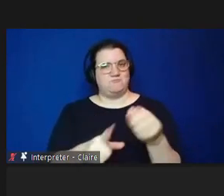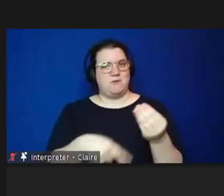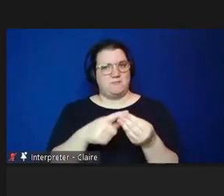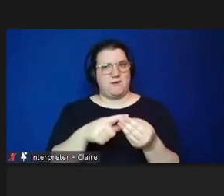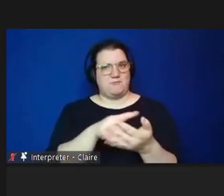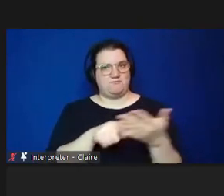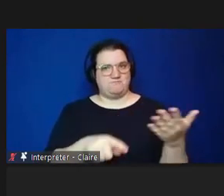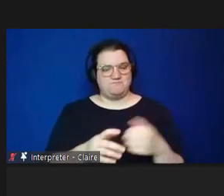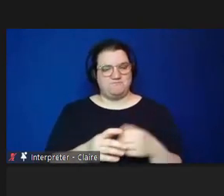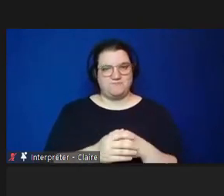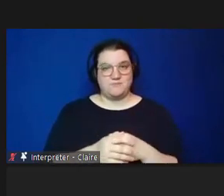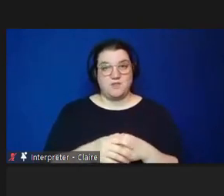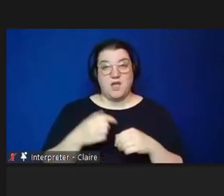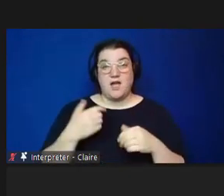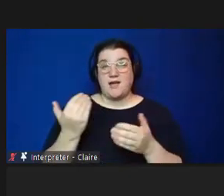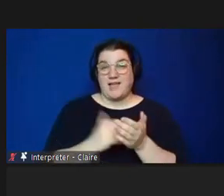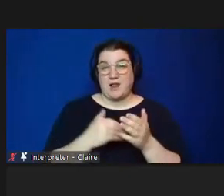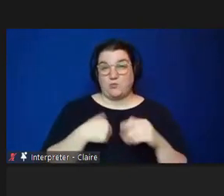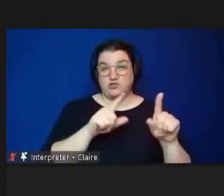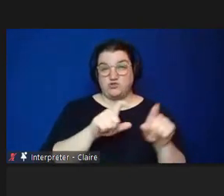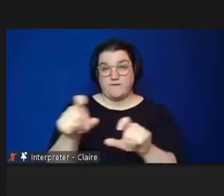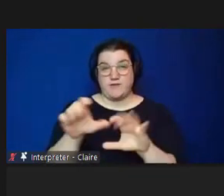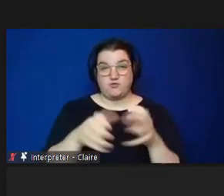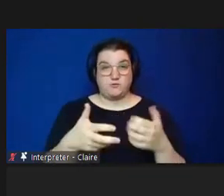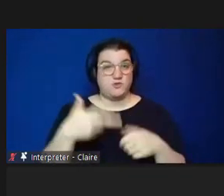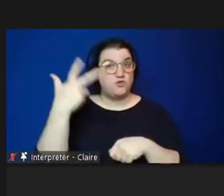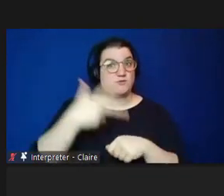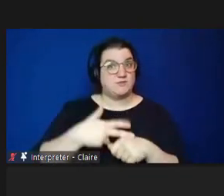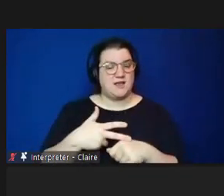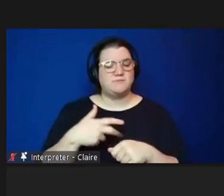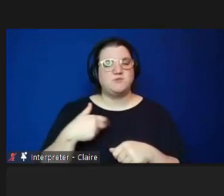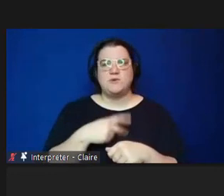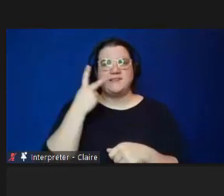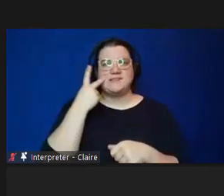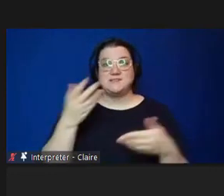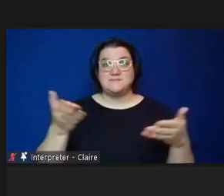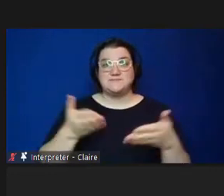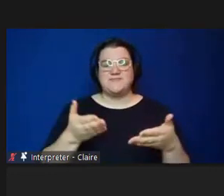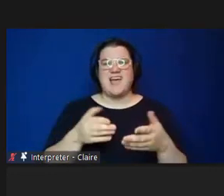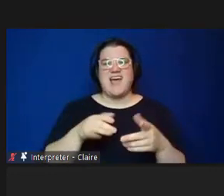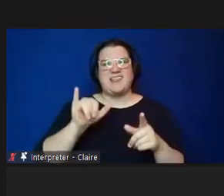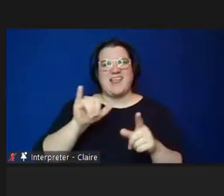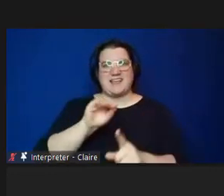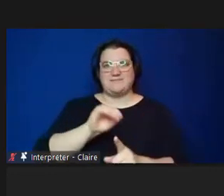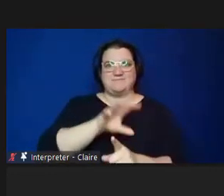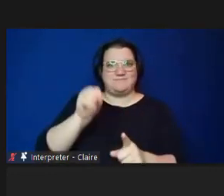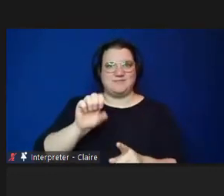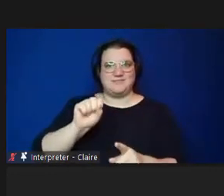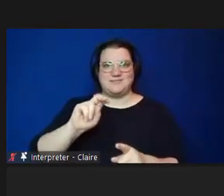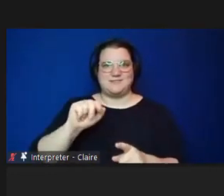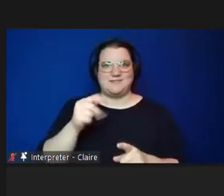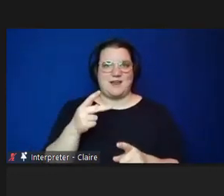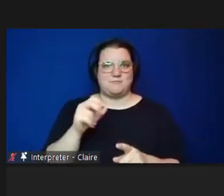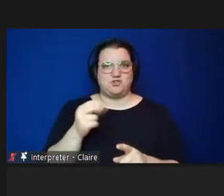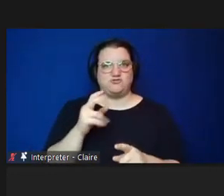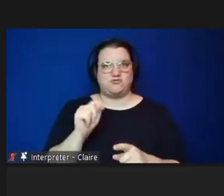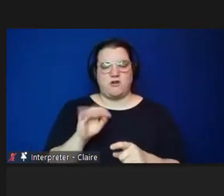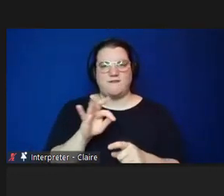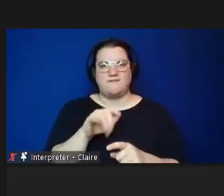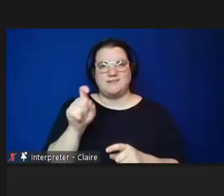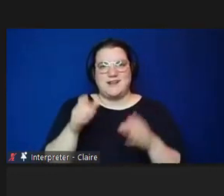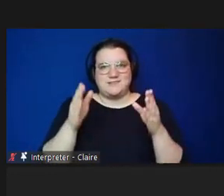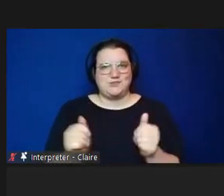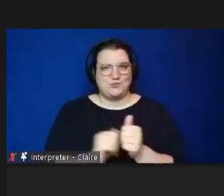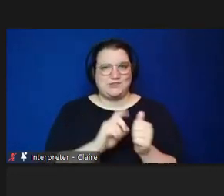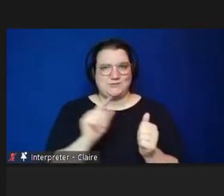groups three times. We really see this as a snapshot of Texans with disabilities. Obviously, this doesn't encompass